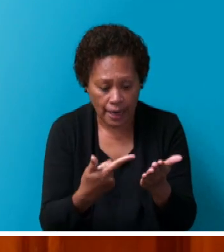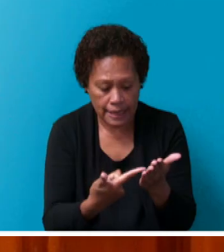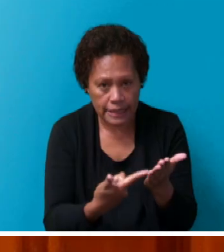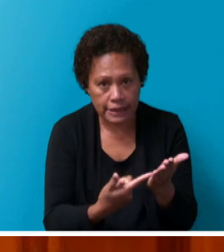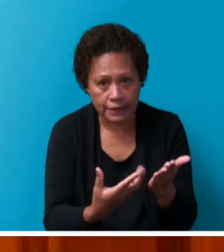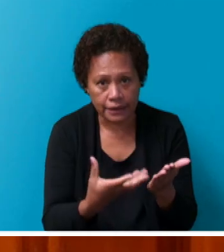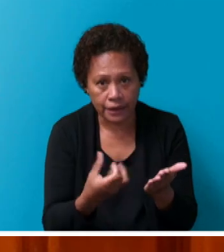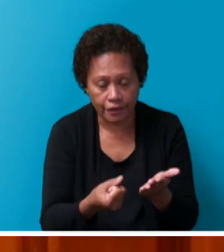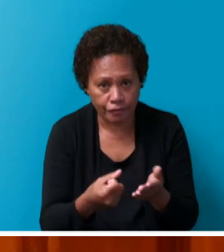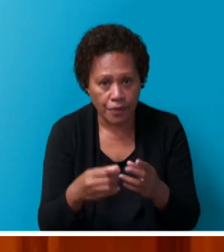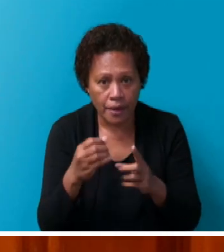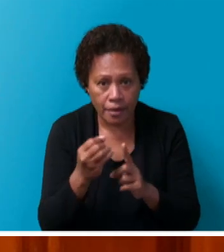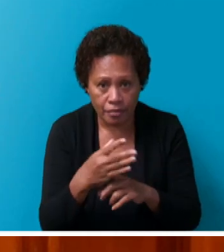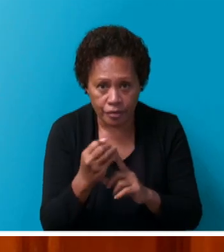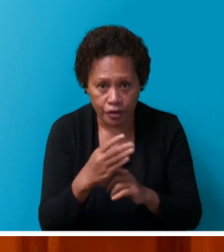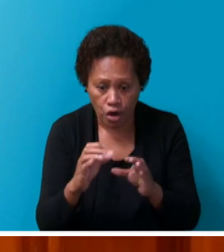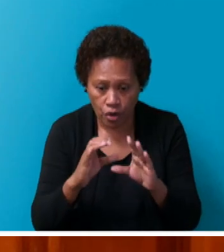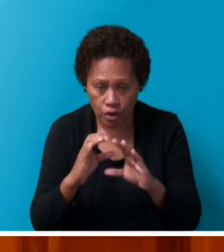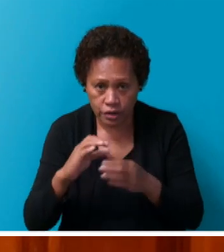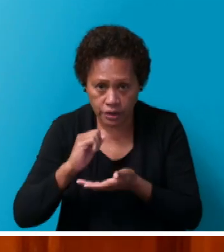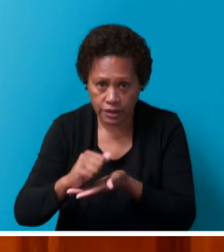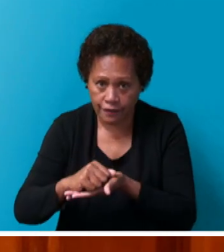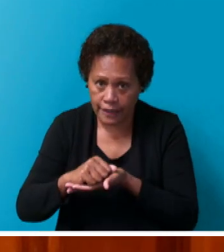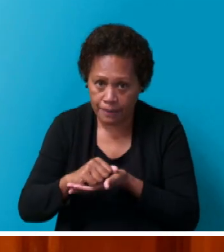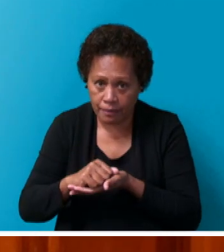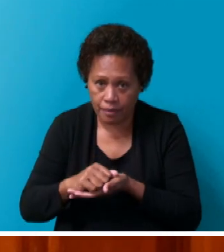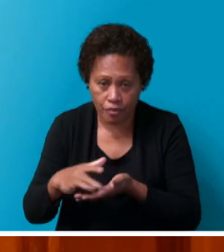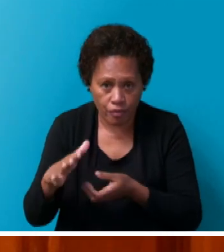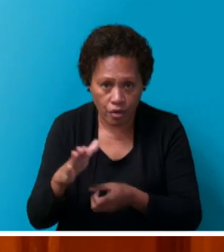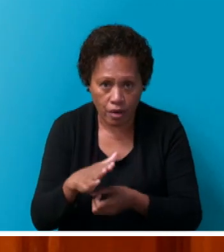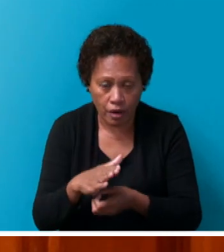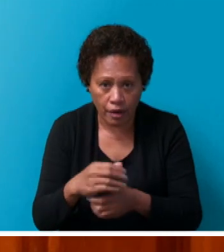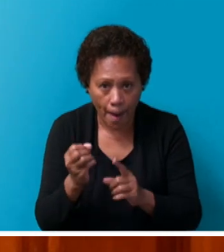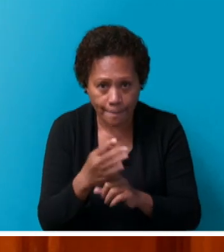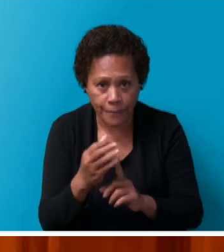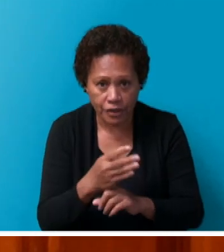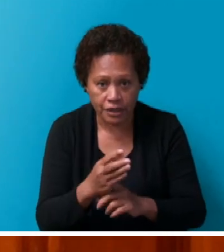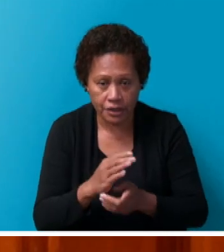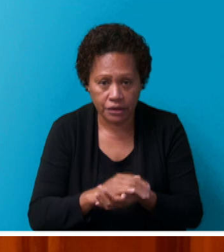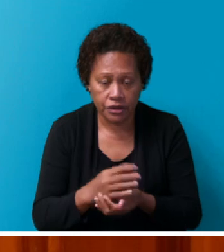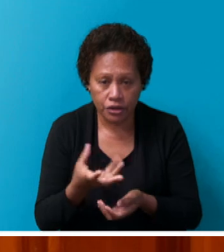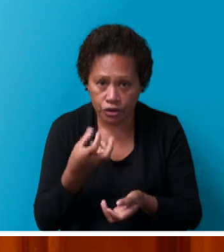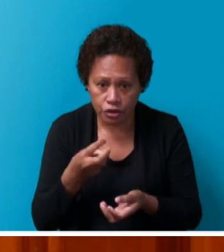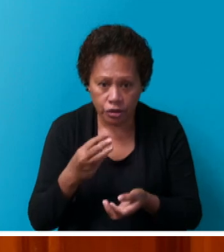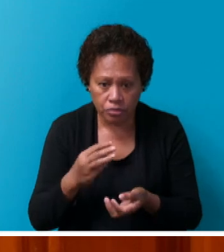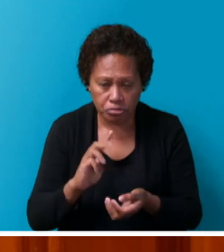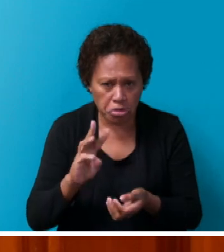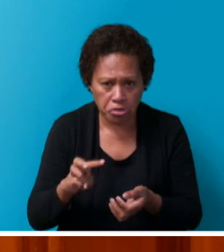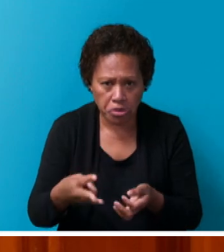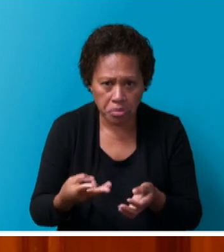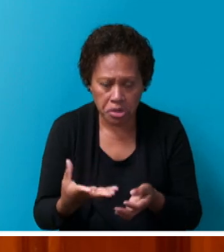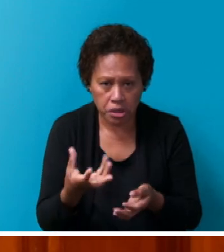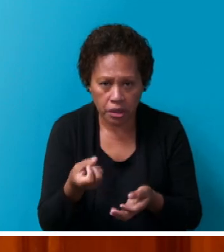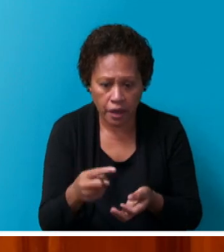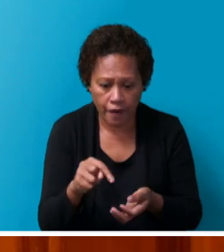and importantly, our local custodians, is absolutely vital. The mission blended cutting-edge research with the wisdom of